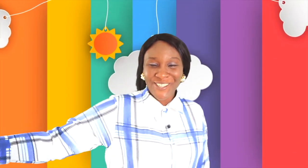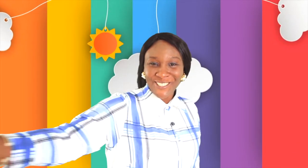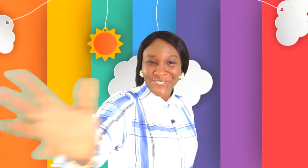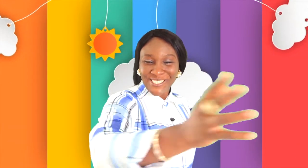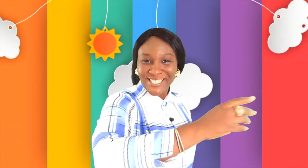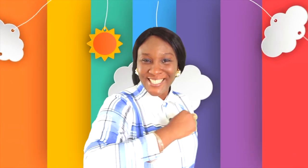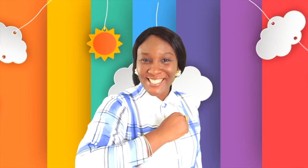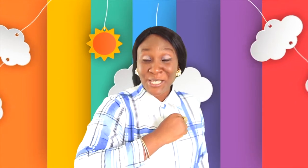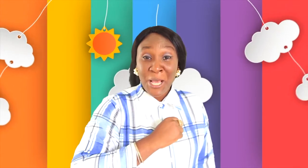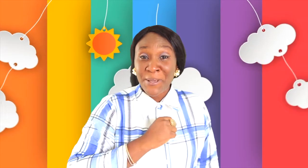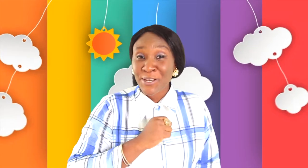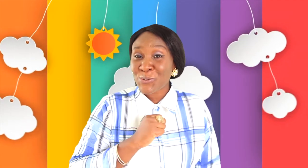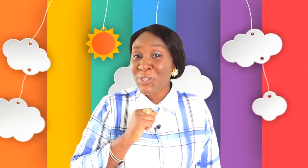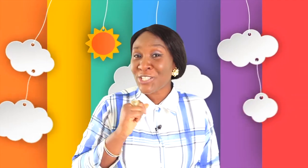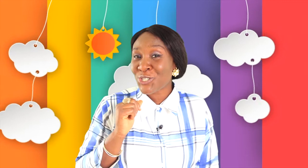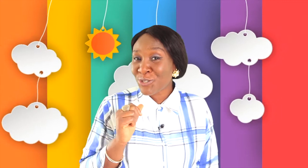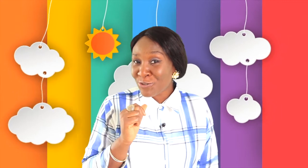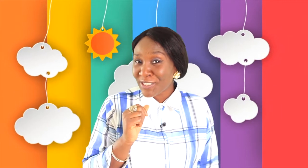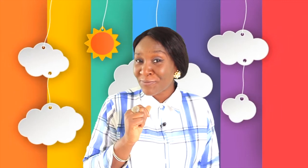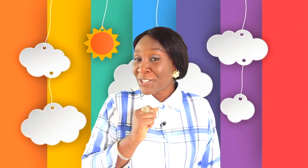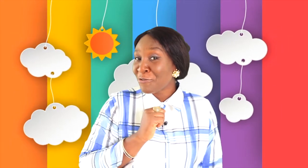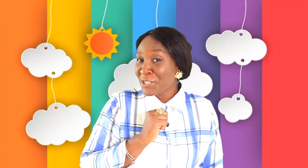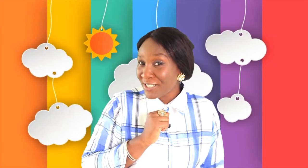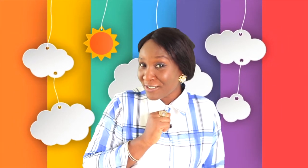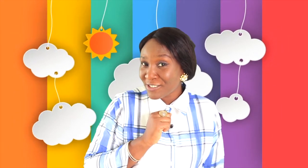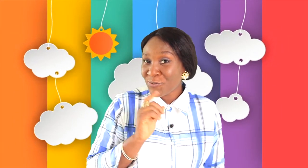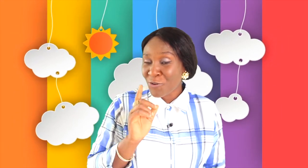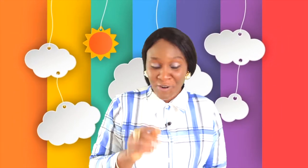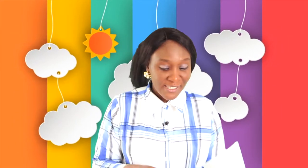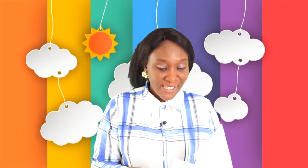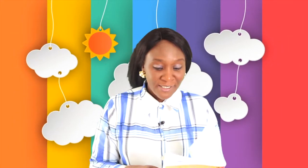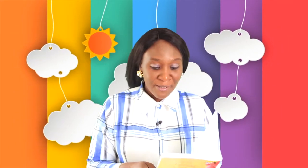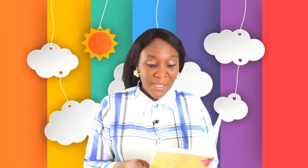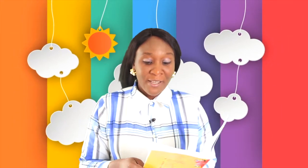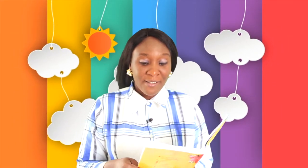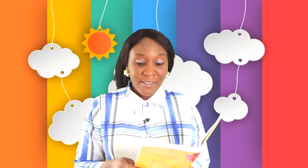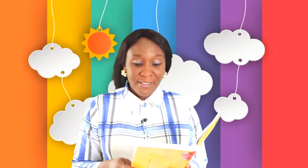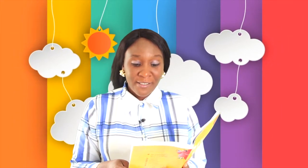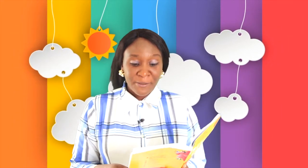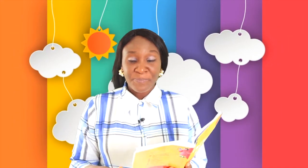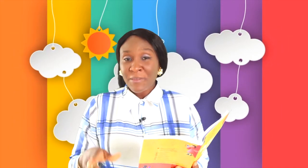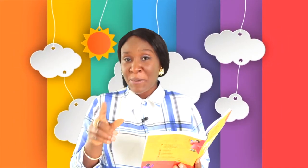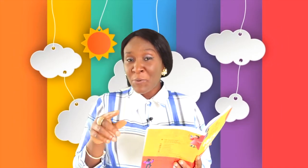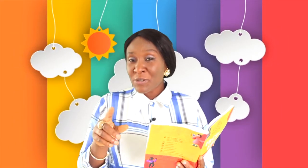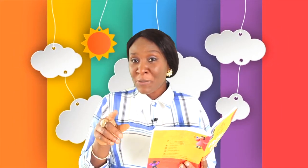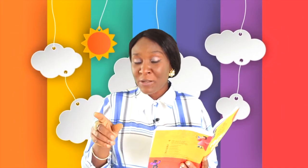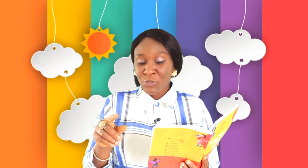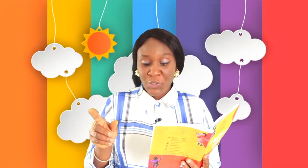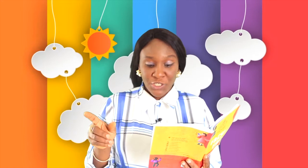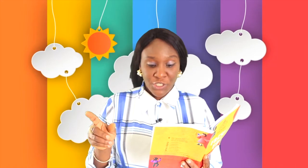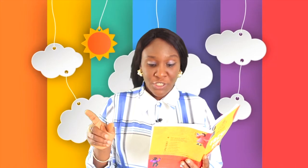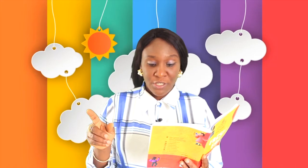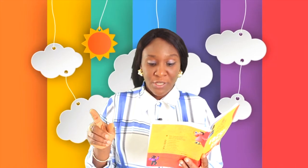the world for Jesus because we are children reaching others for Christ's kingdom. Good, good, good. Remember we talked